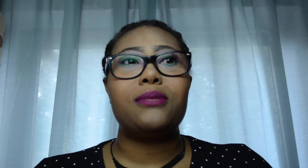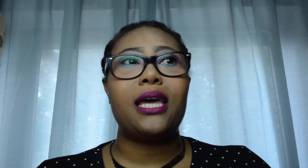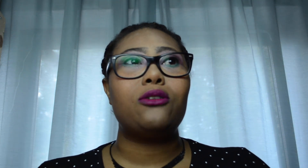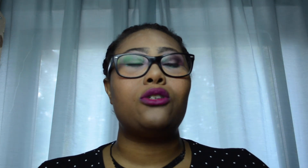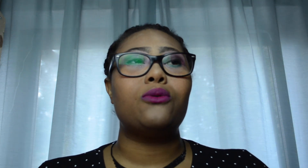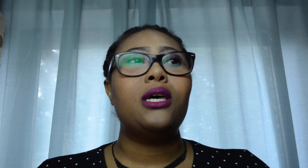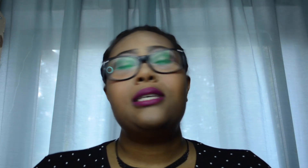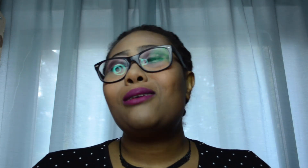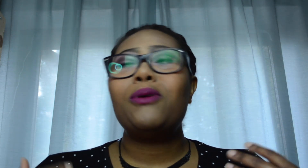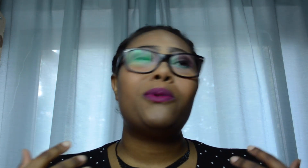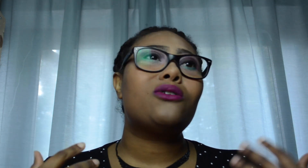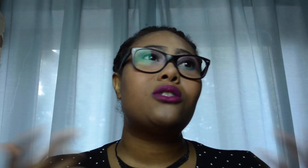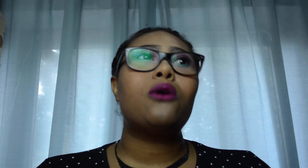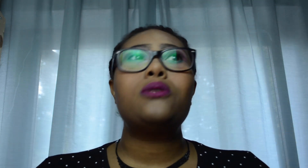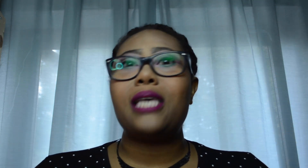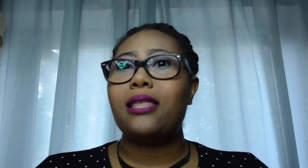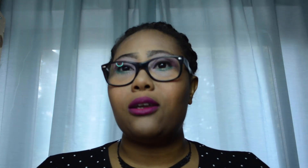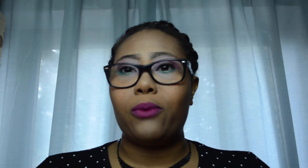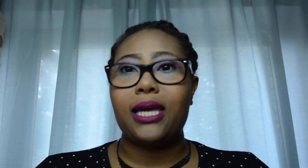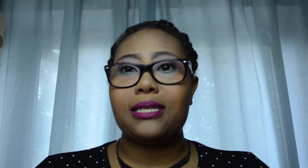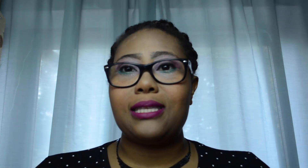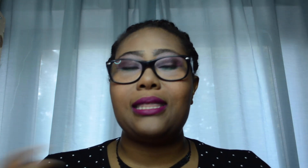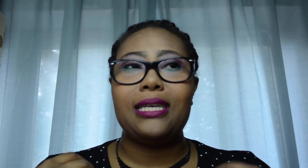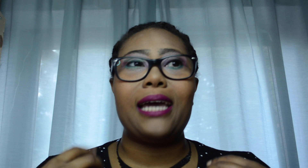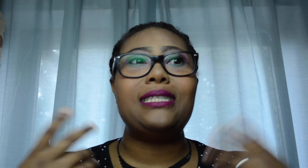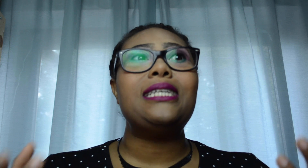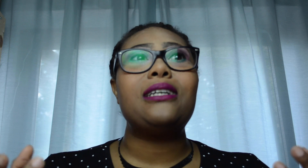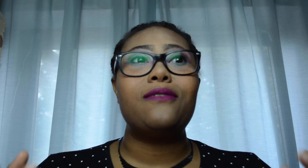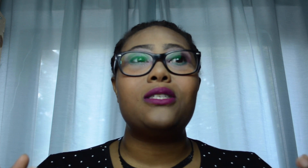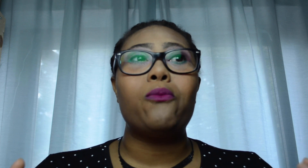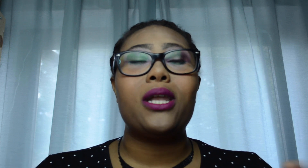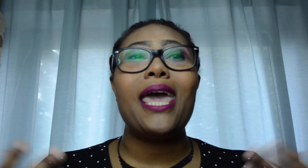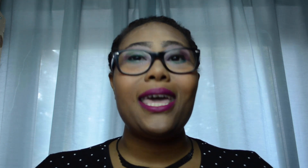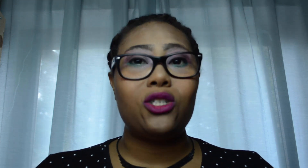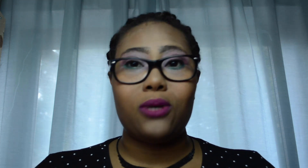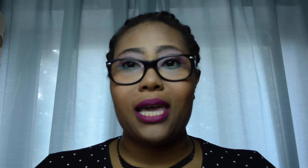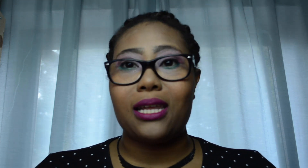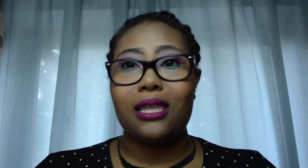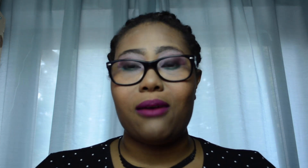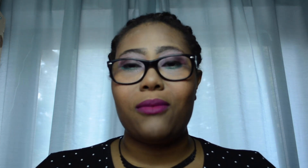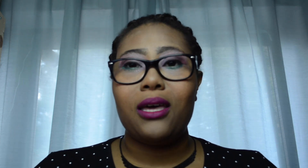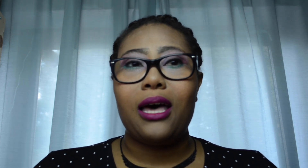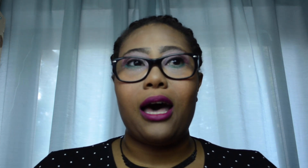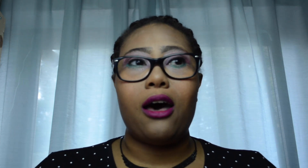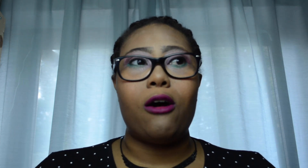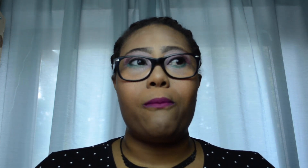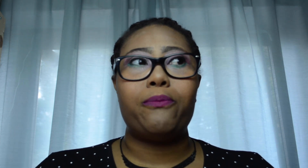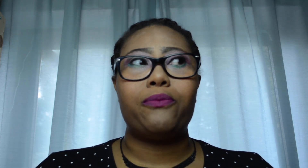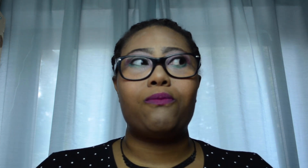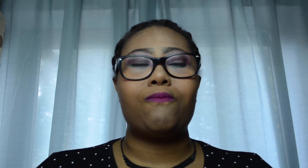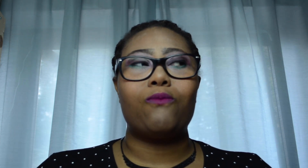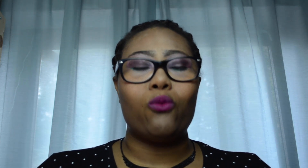that it comes down to. Some people are so set in their ways that the idea of someone educating them